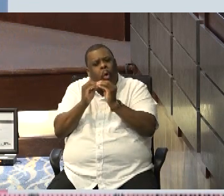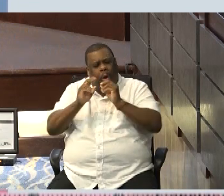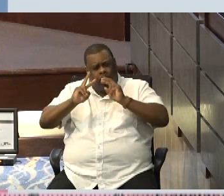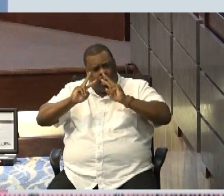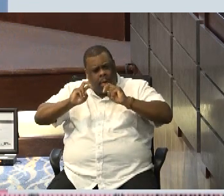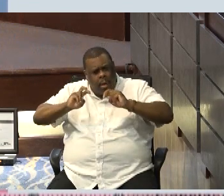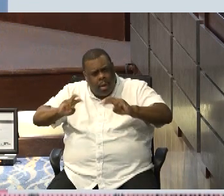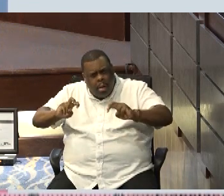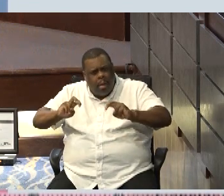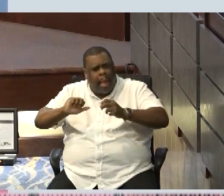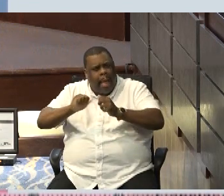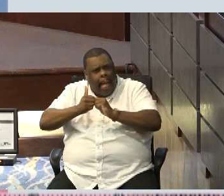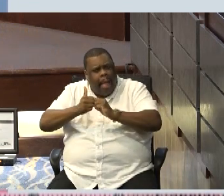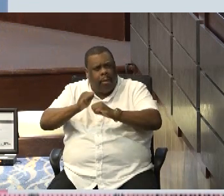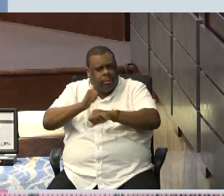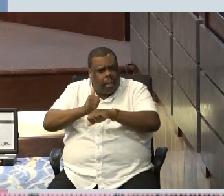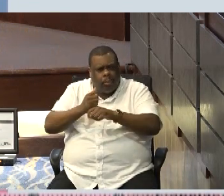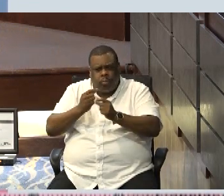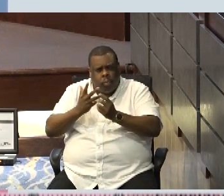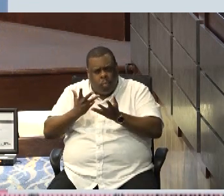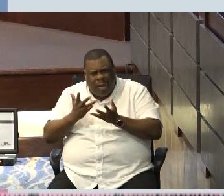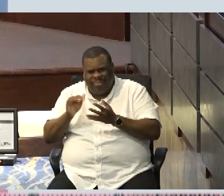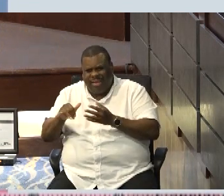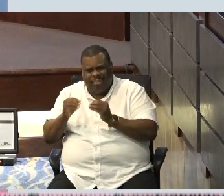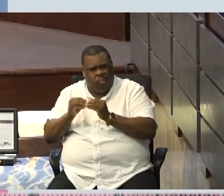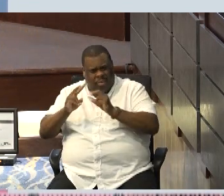Gensler process.